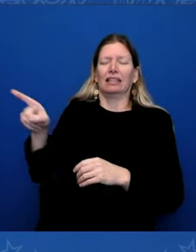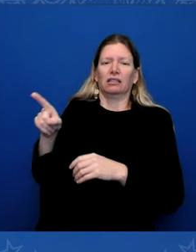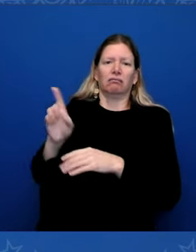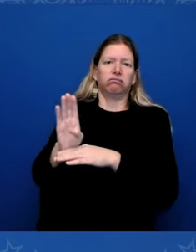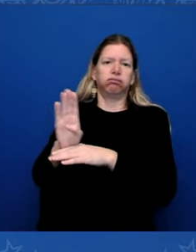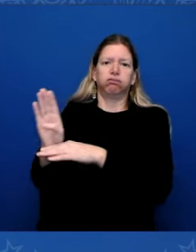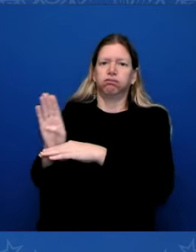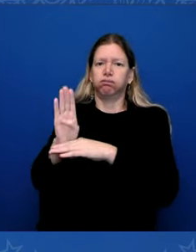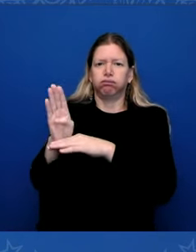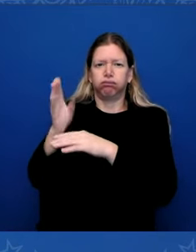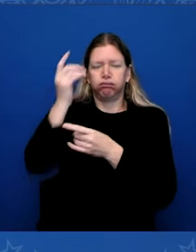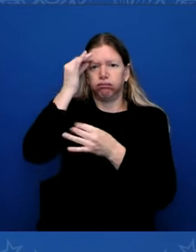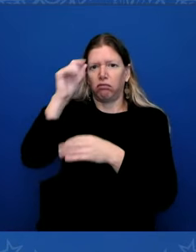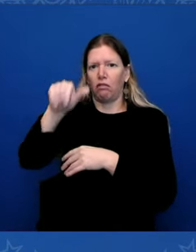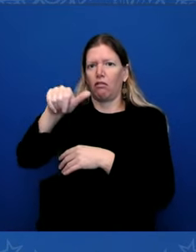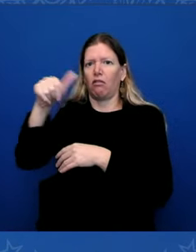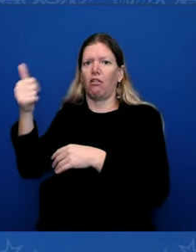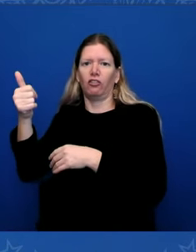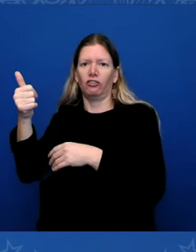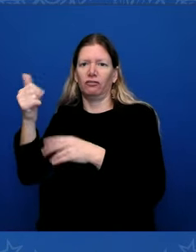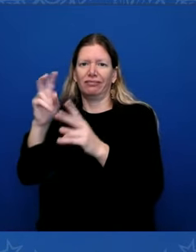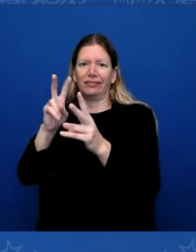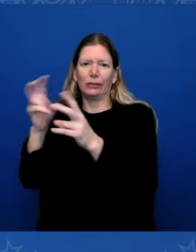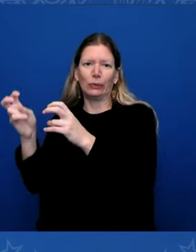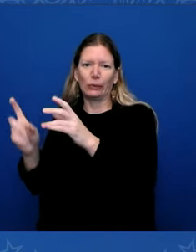look, nobody